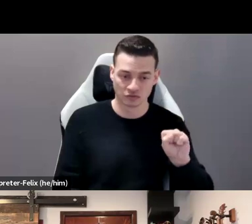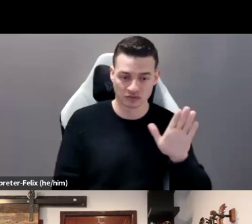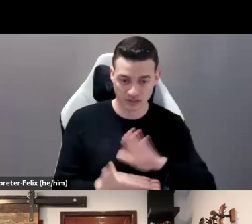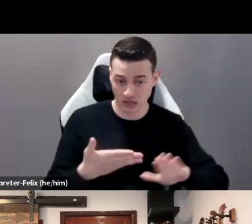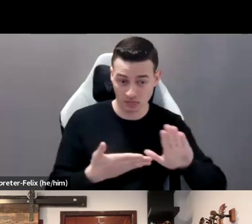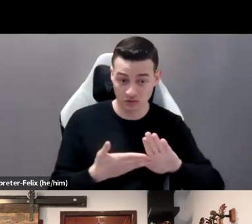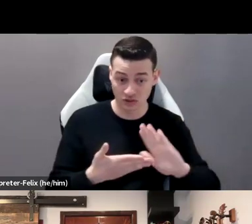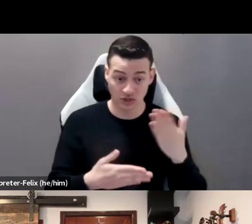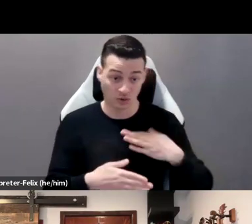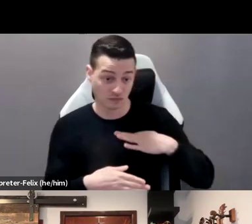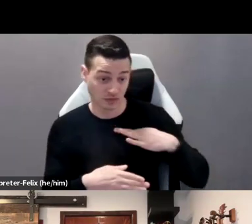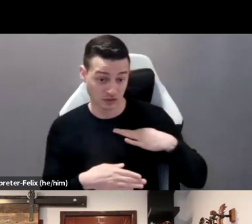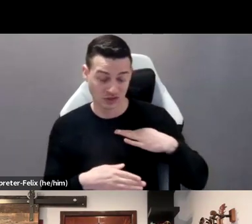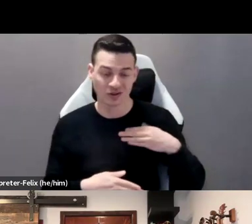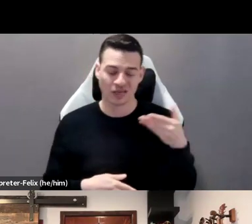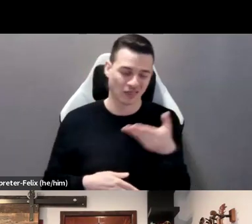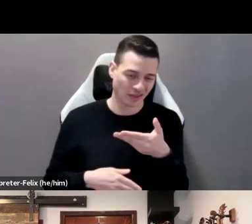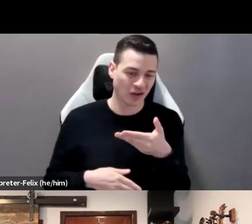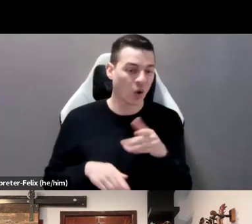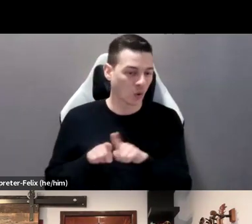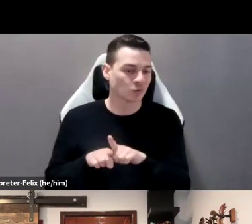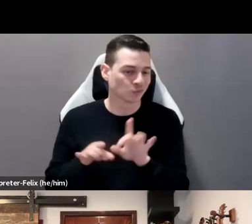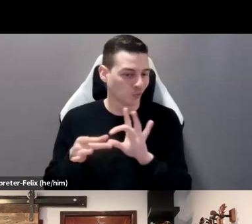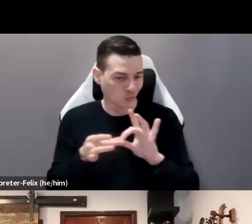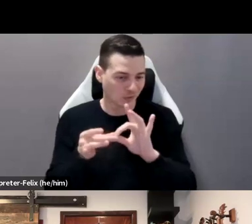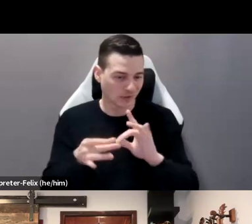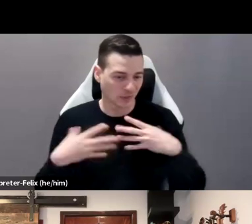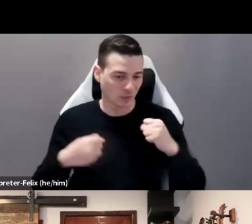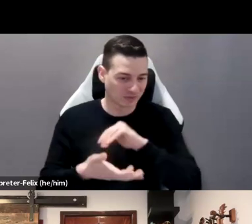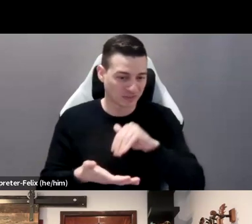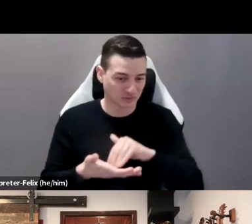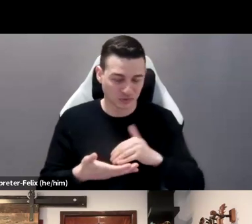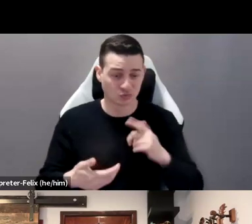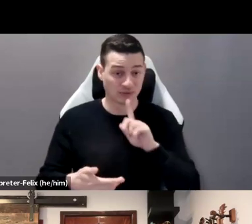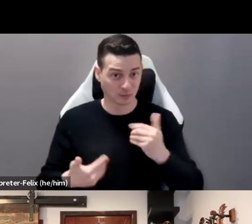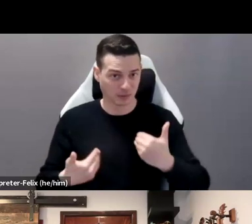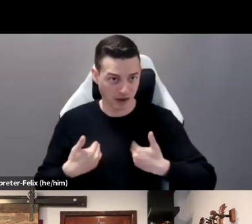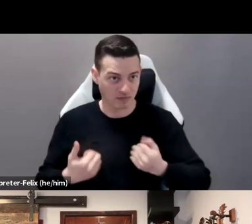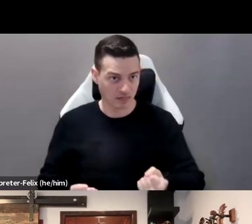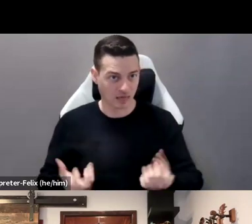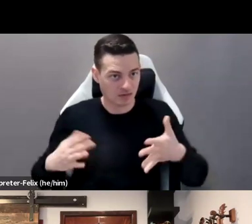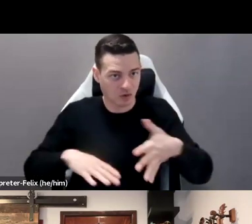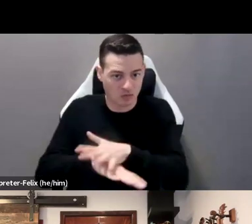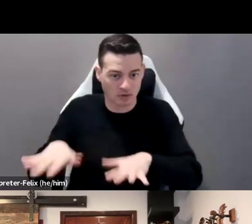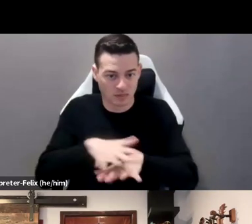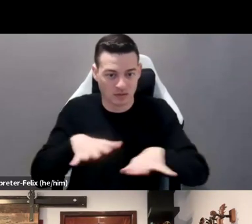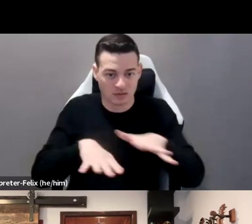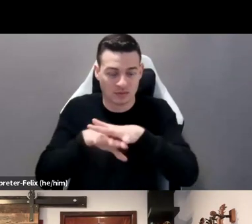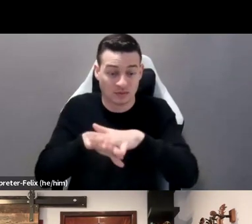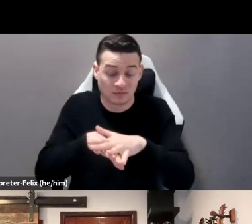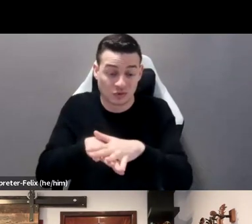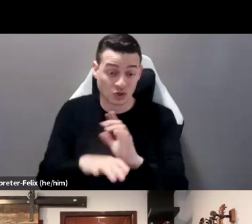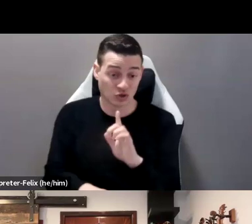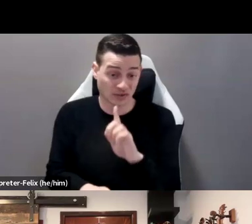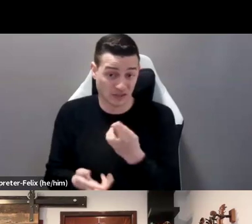center. So there is a pattern of overlap, Venn diagram of like resources are being